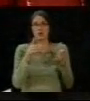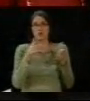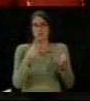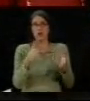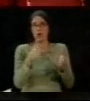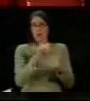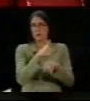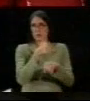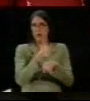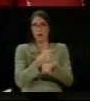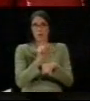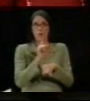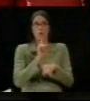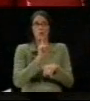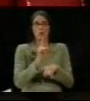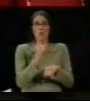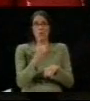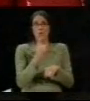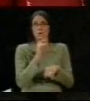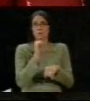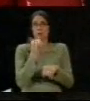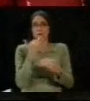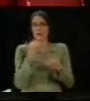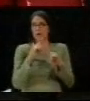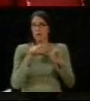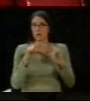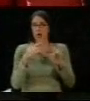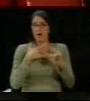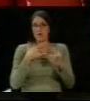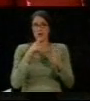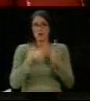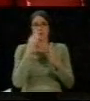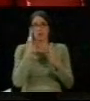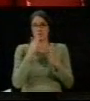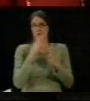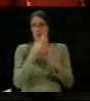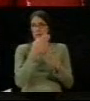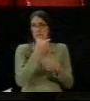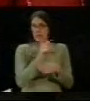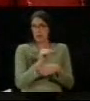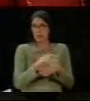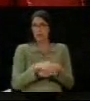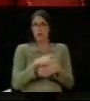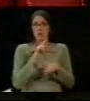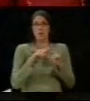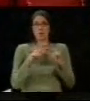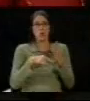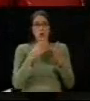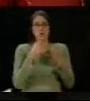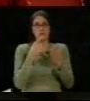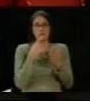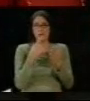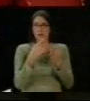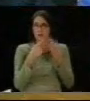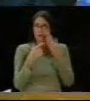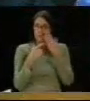one doesn't exist now. I think this is going to be it. But what you're saying, the investment now is in